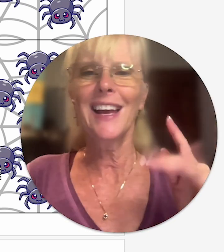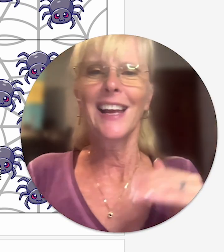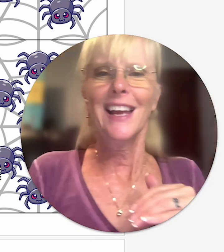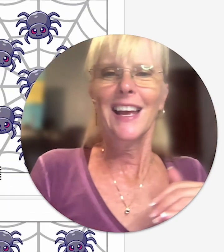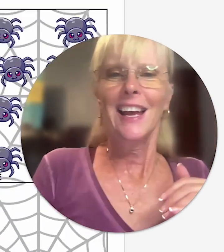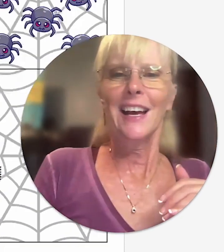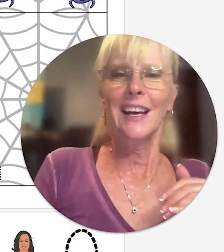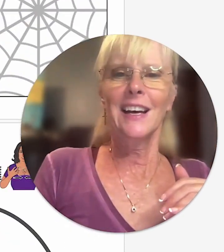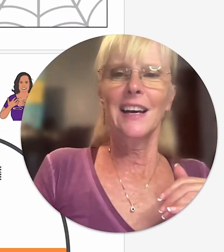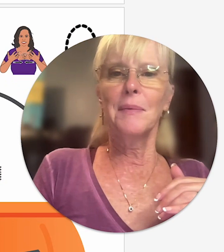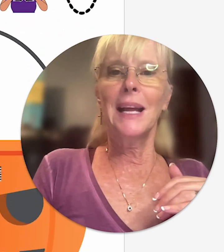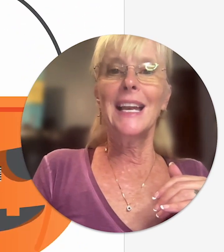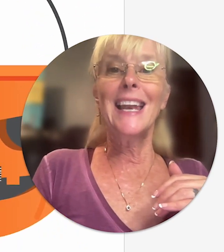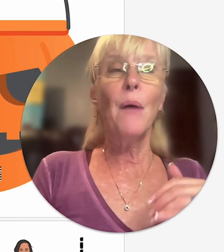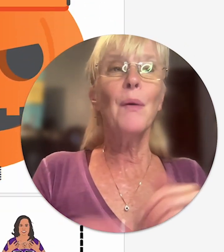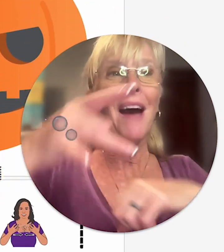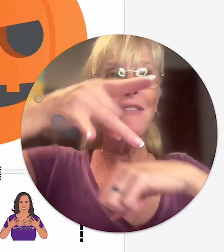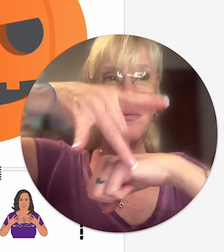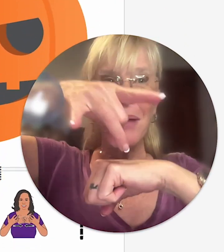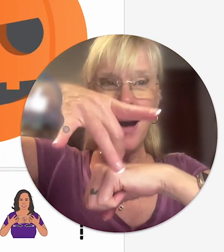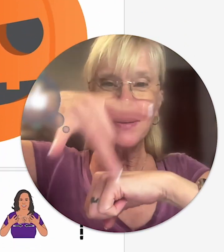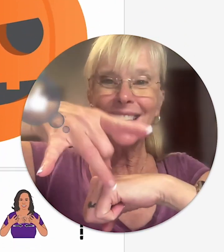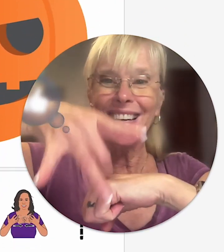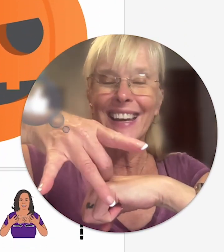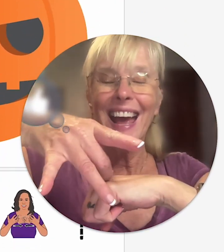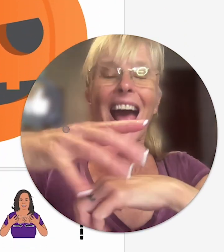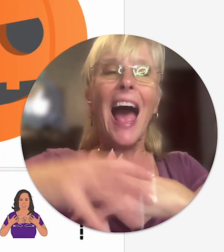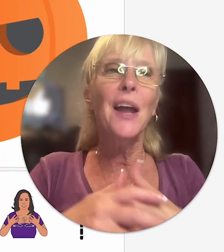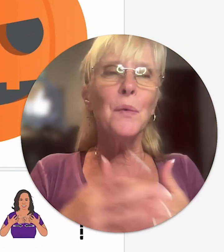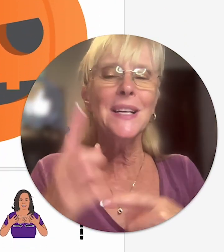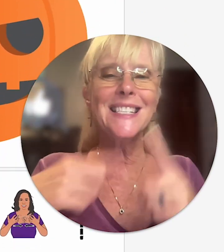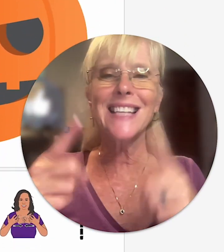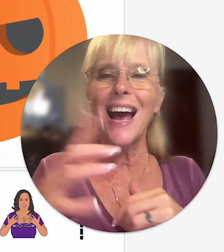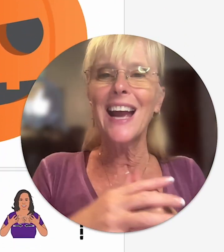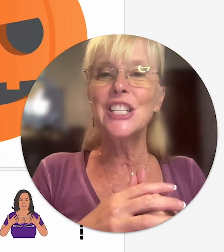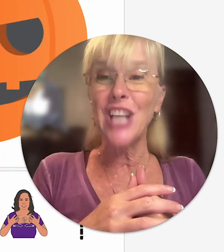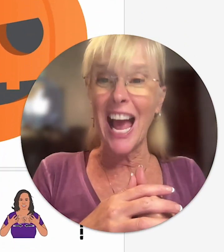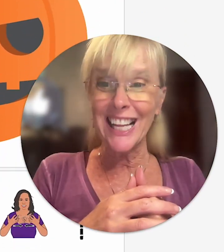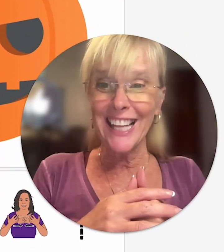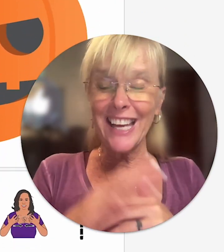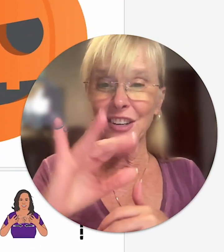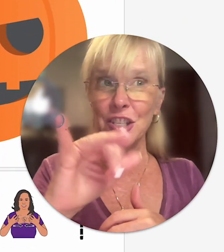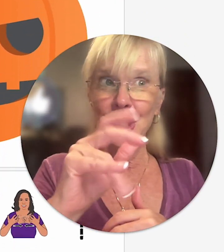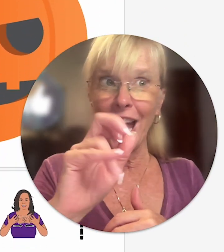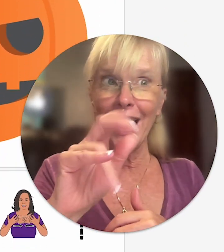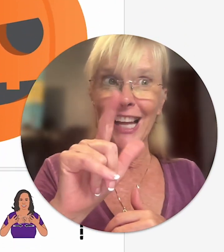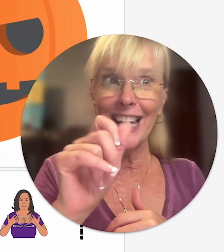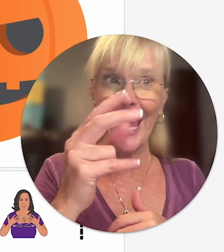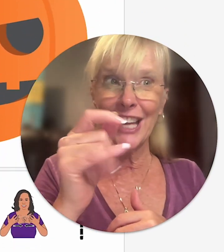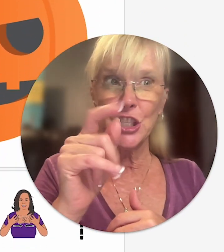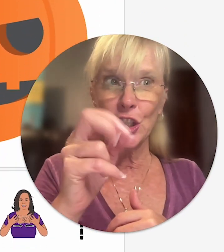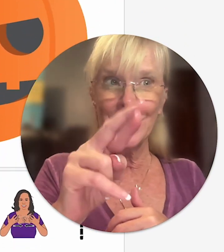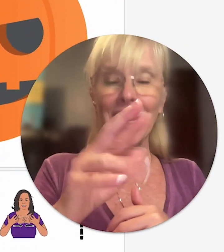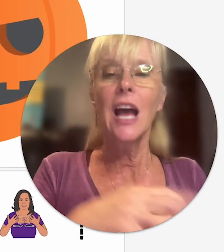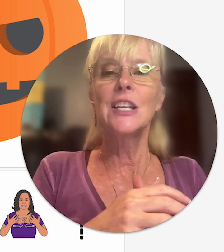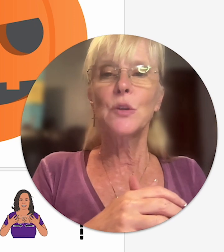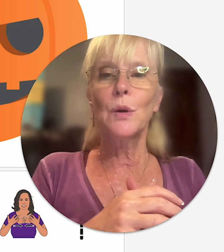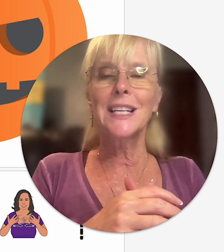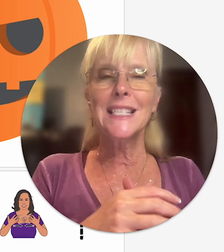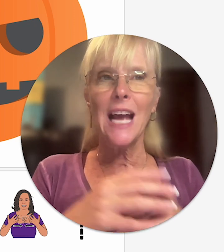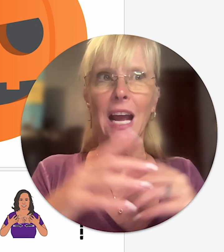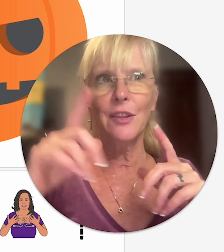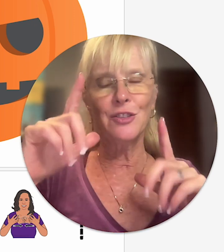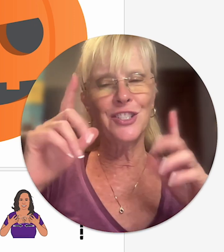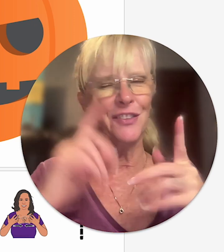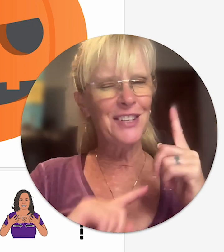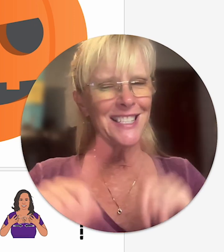okay? And now we have our pumpkin. How do we sign jack-o'-lantern, jack-o'-lantern? So we're